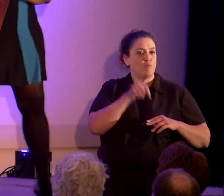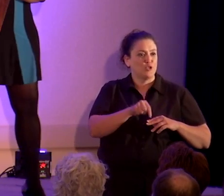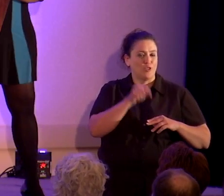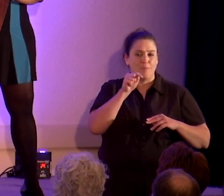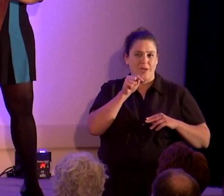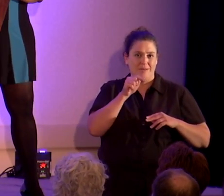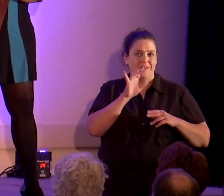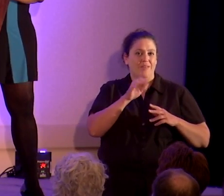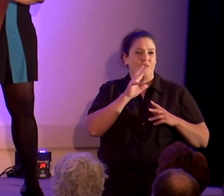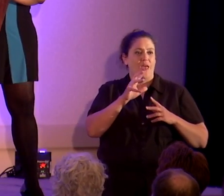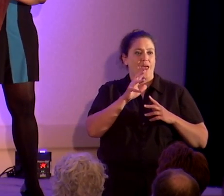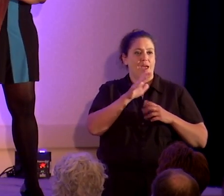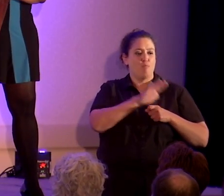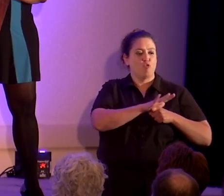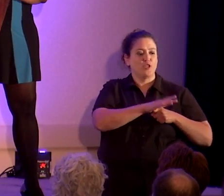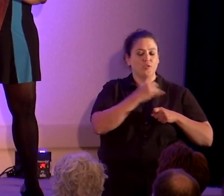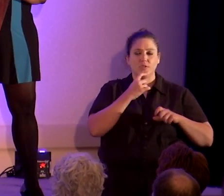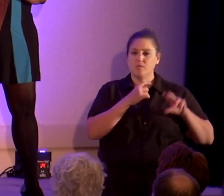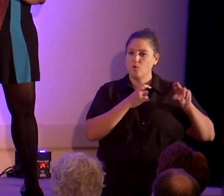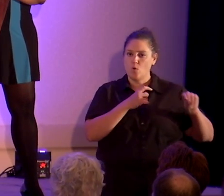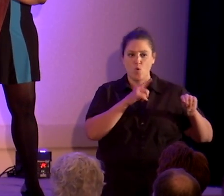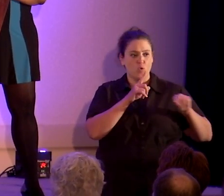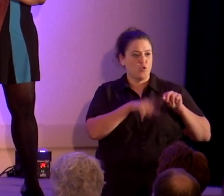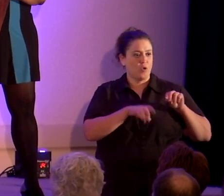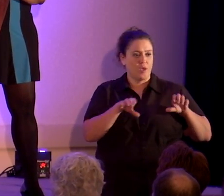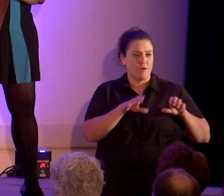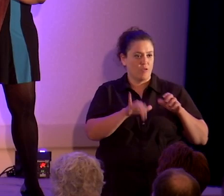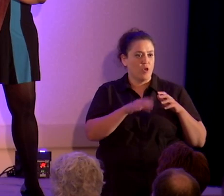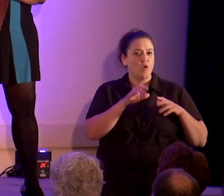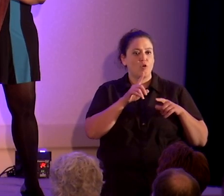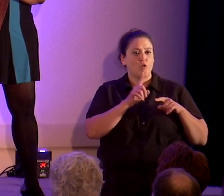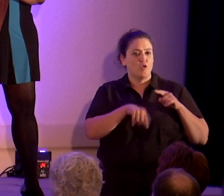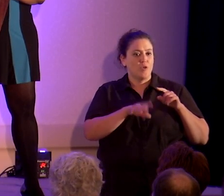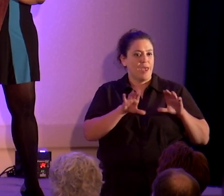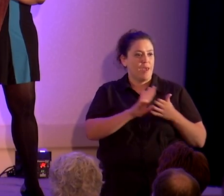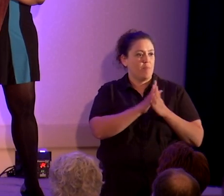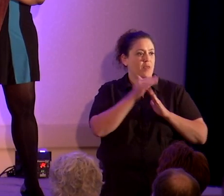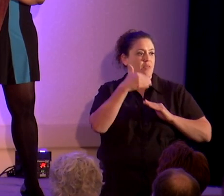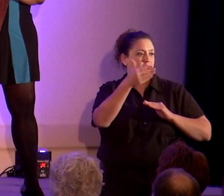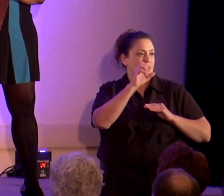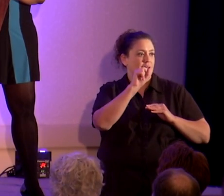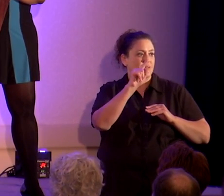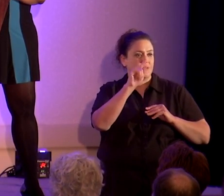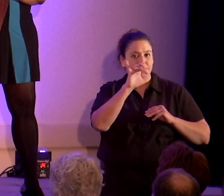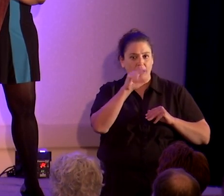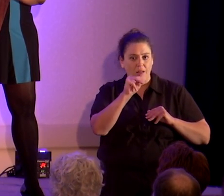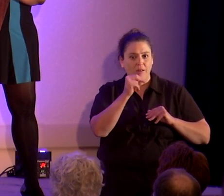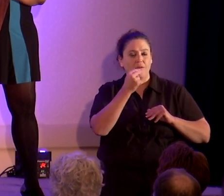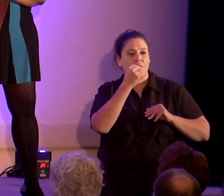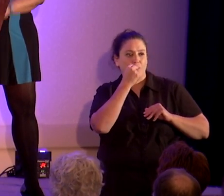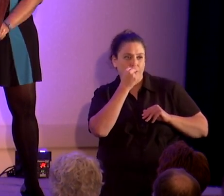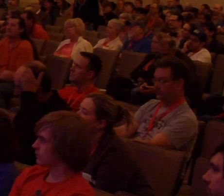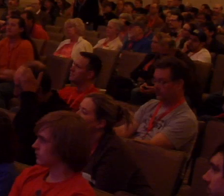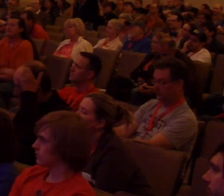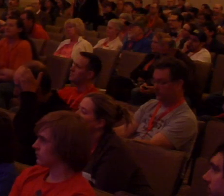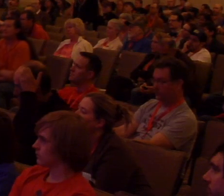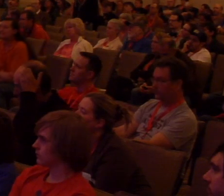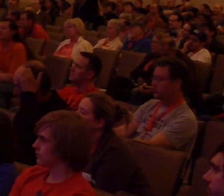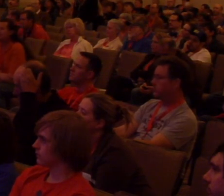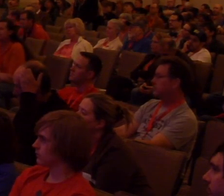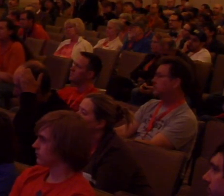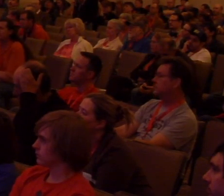pressure around them says, no, you can't be the next Stalin, you can't be the next Hitler, you can't be the next Pol Pot, because that is